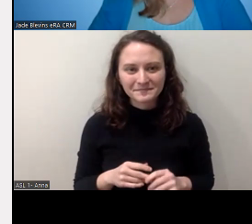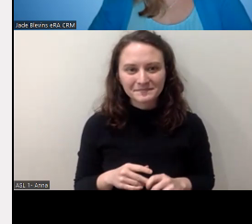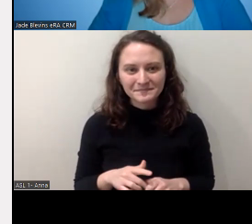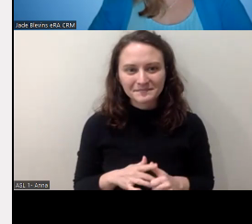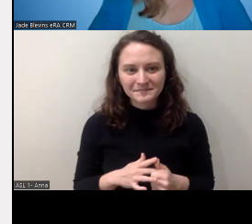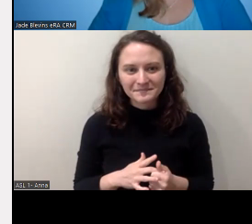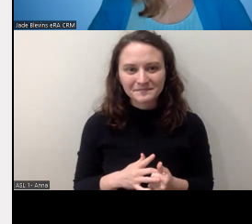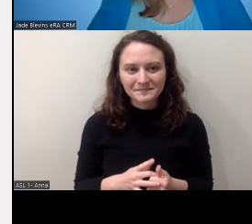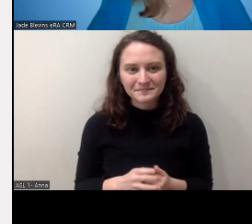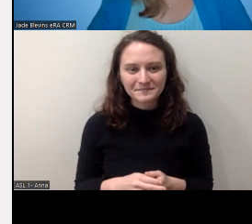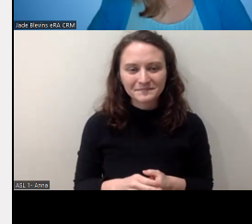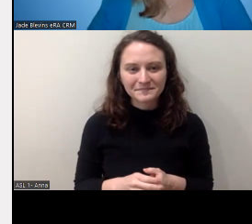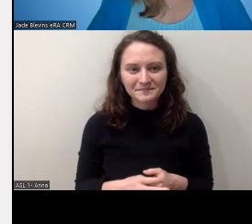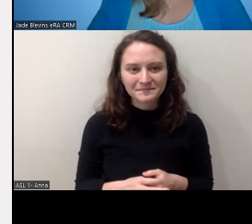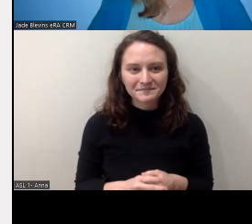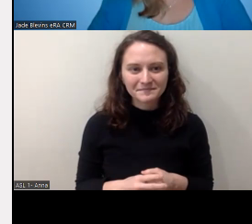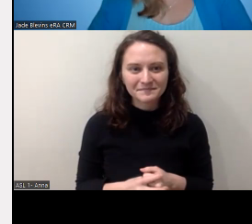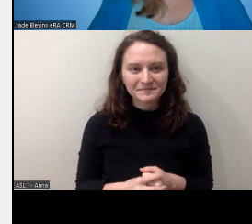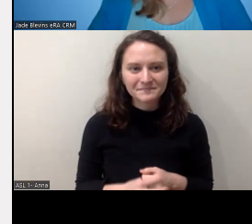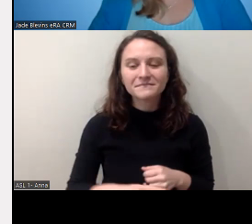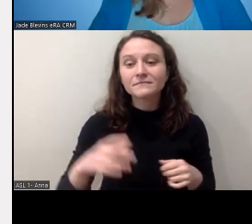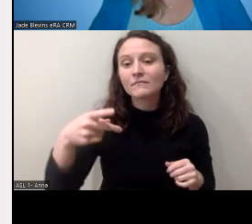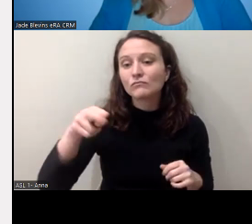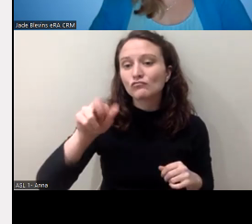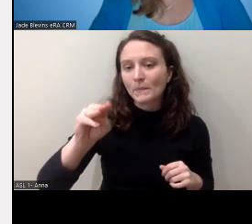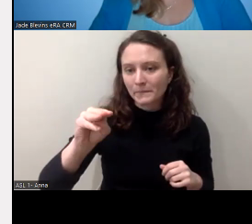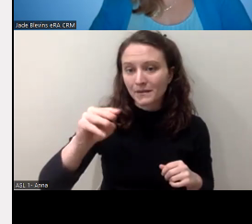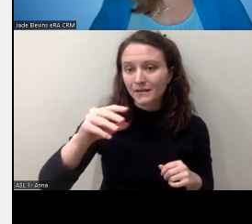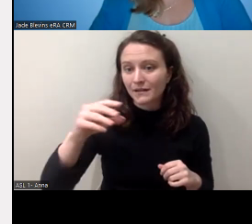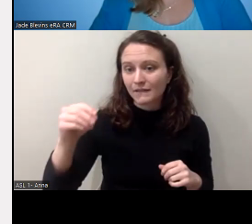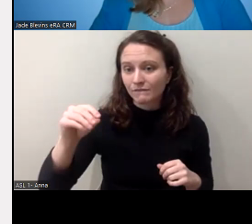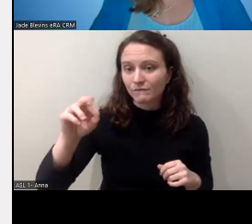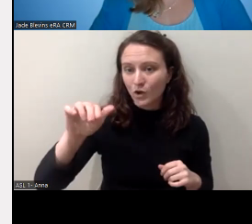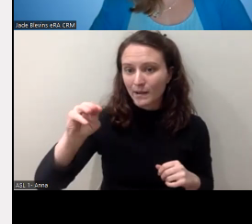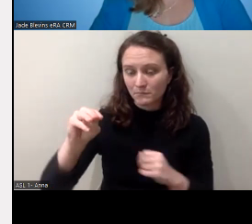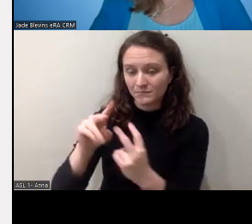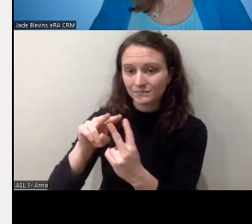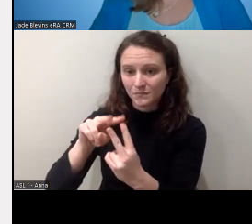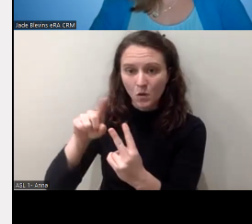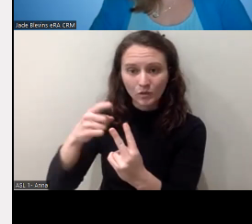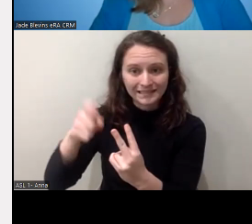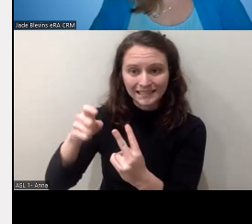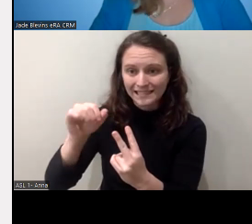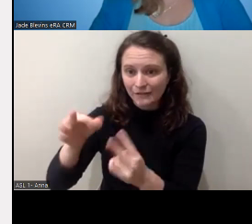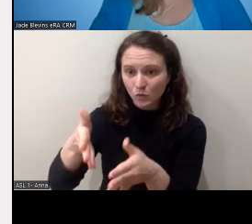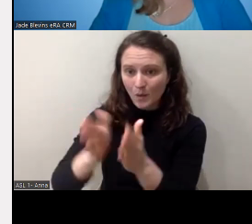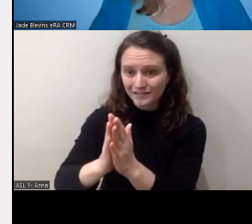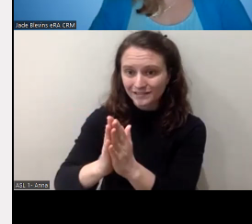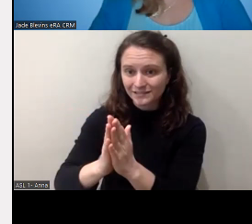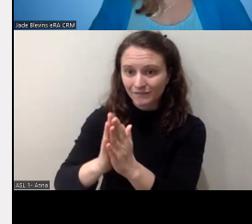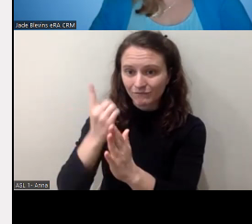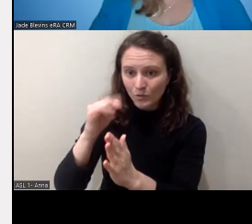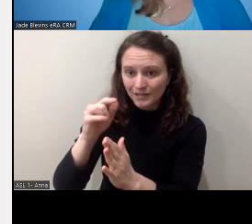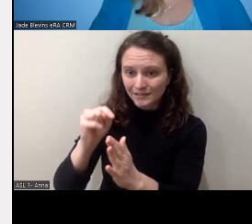Let's see. Are PRAM and FRAM only needed when requested? Correct. So you